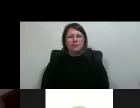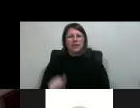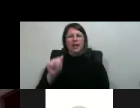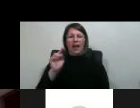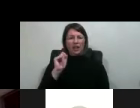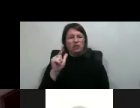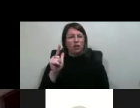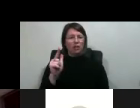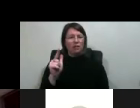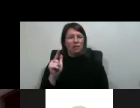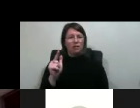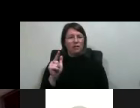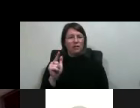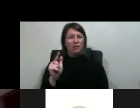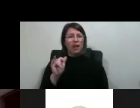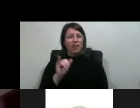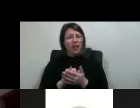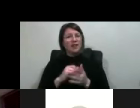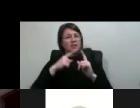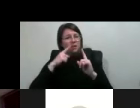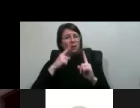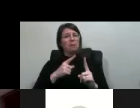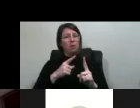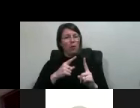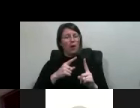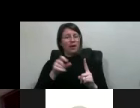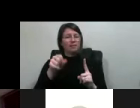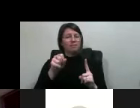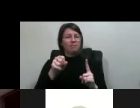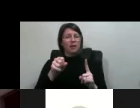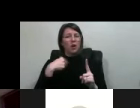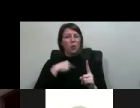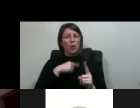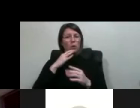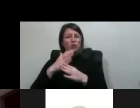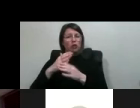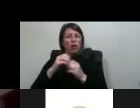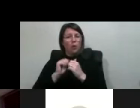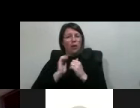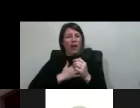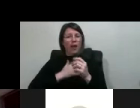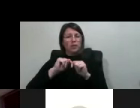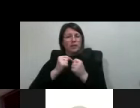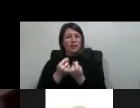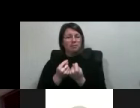That is a point that that we will share with our team